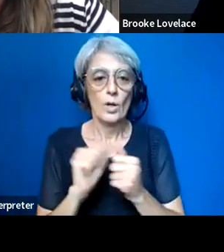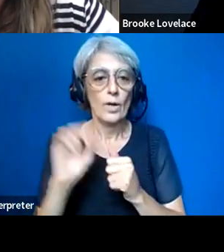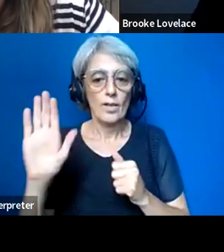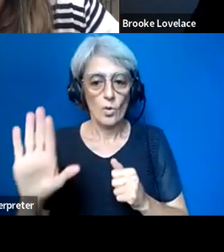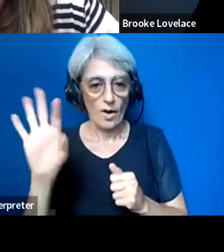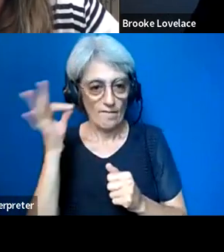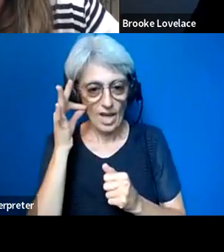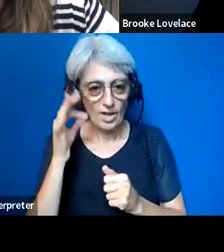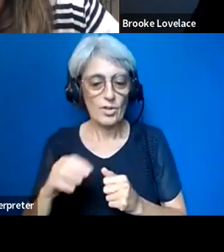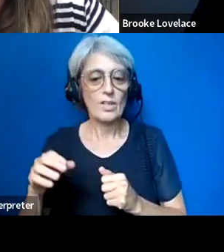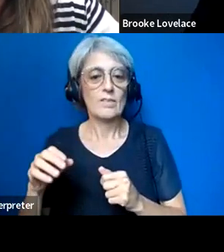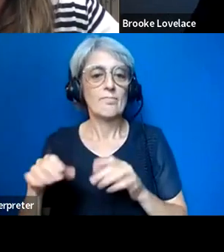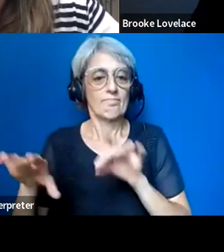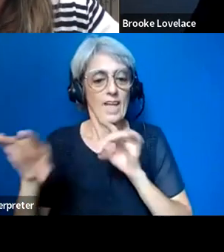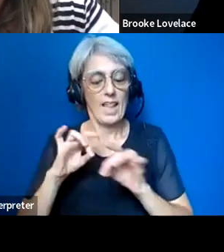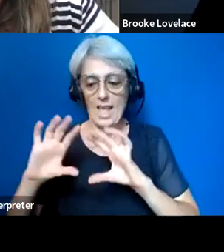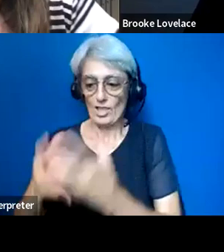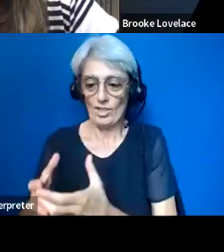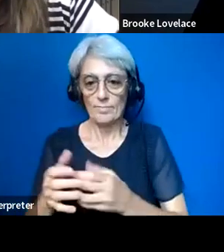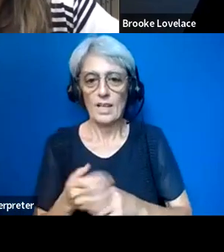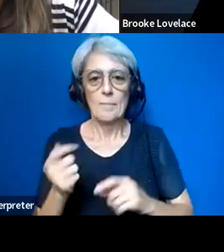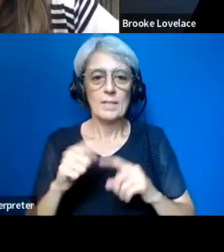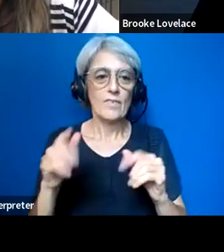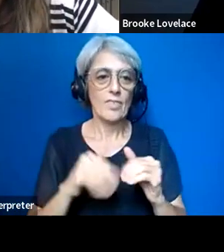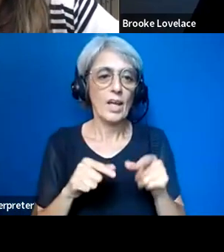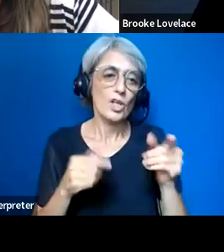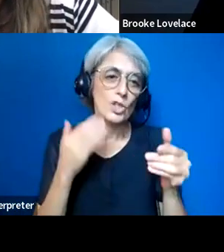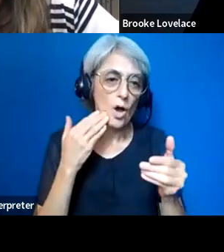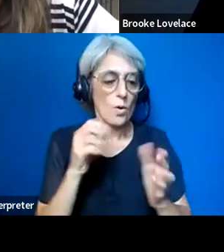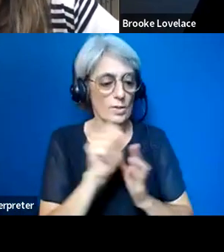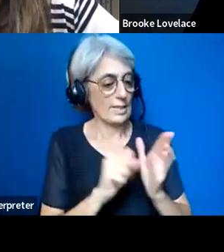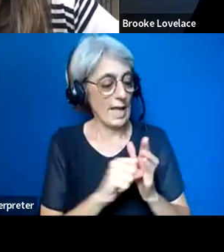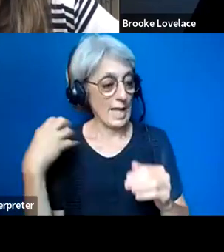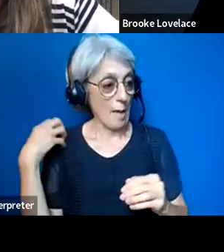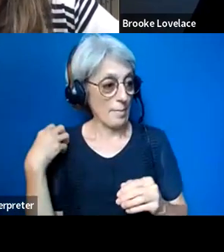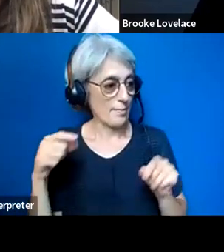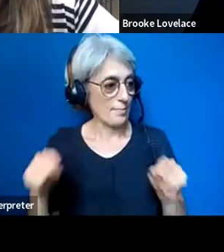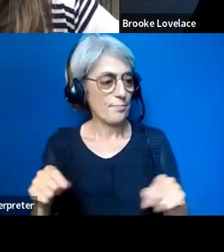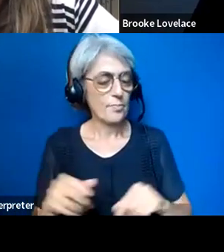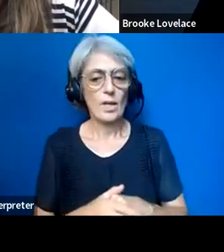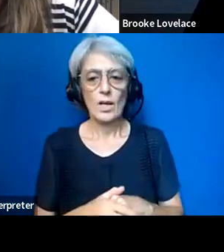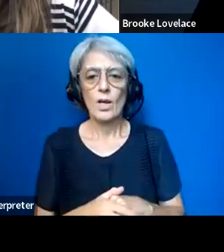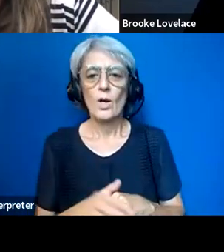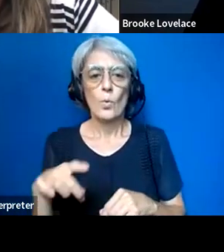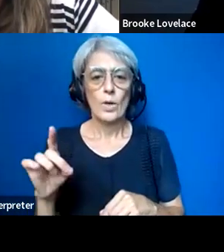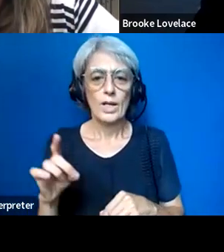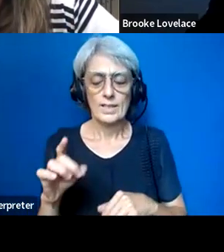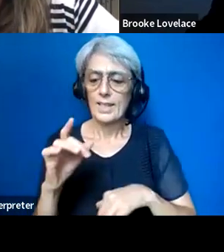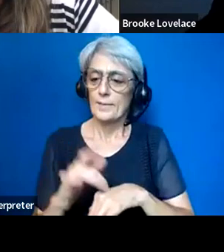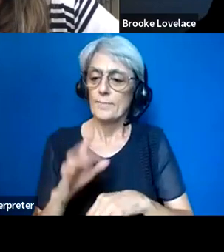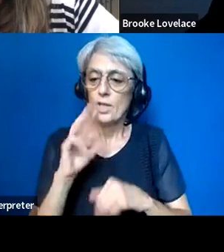delegation. It's a little different than, at the state capitol, but we had a little bit of a preview of that with Bob